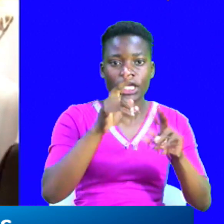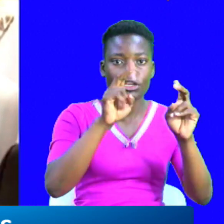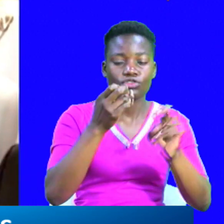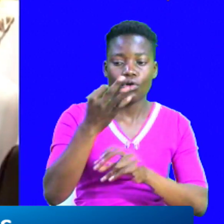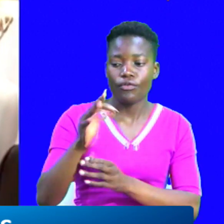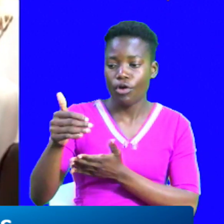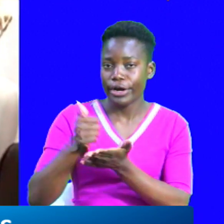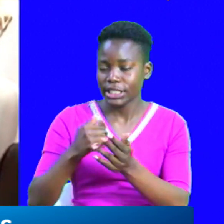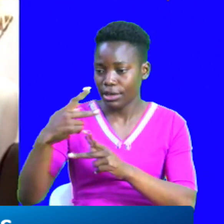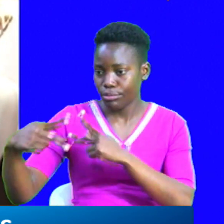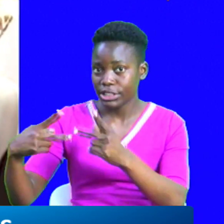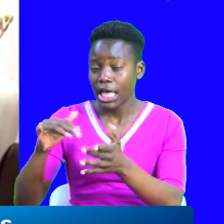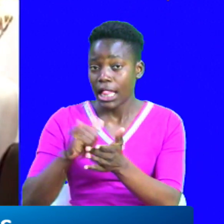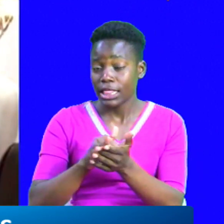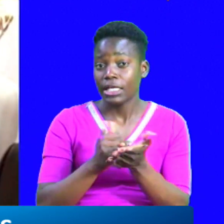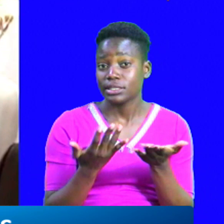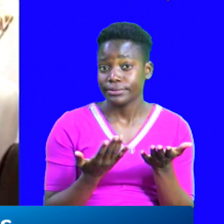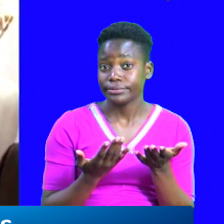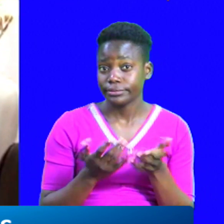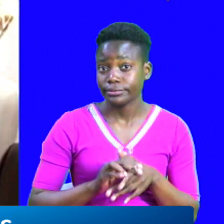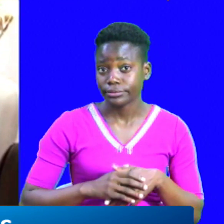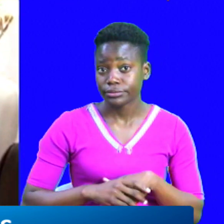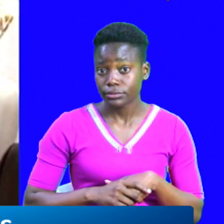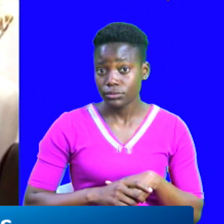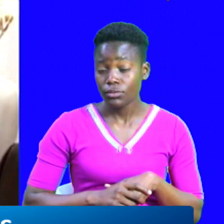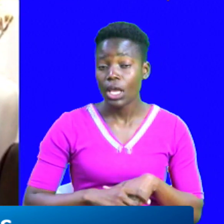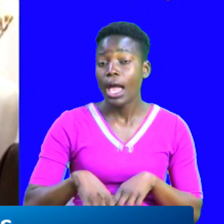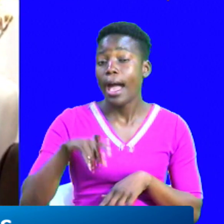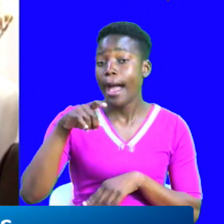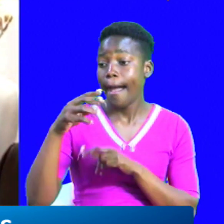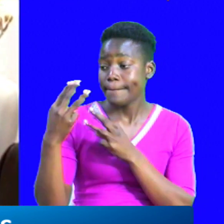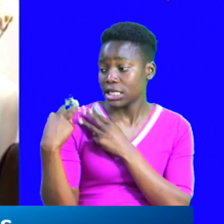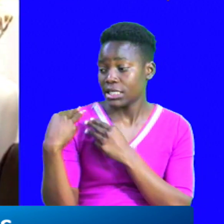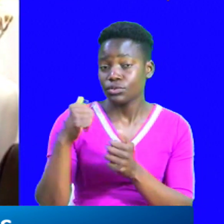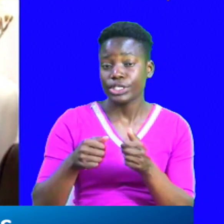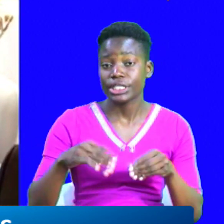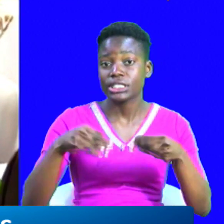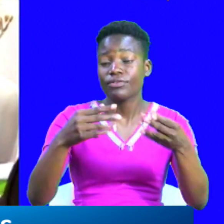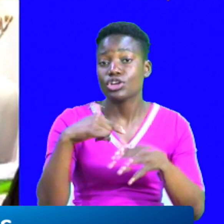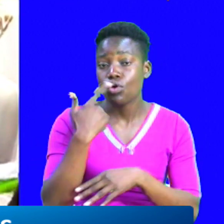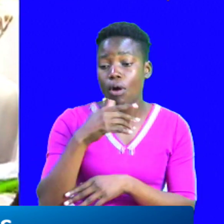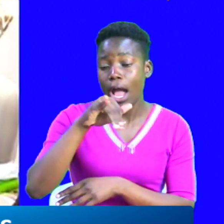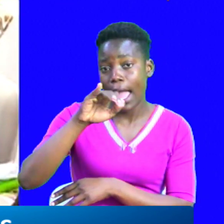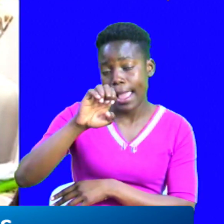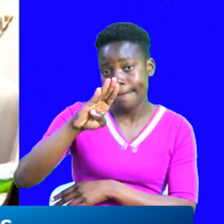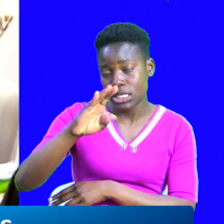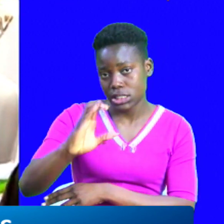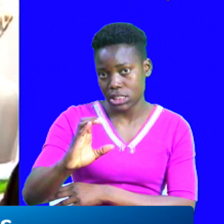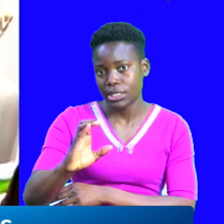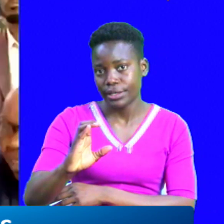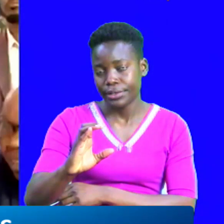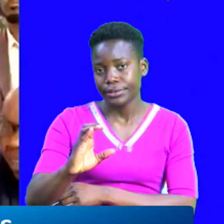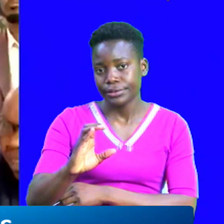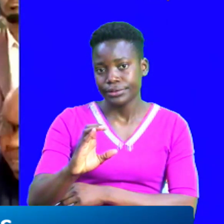process, and that is a mandate that is given to the Independent Electoral and Boundaries